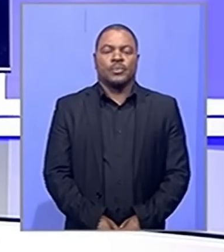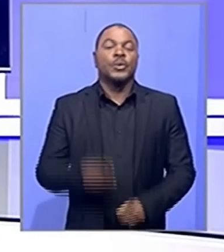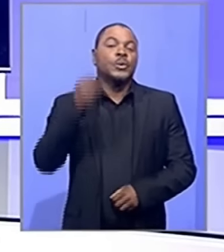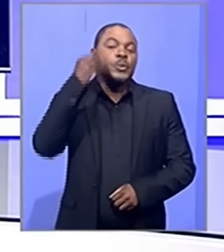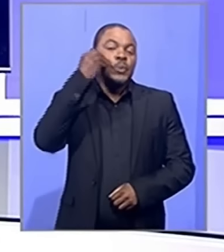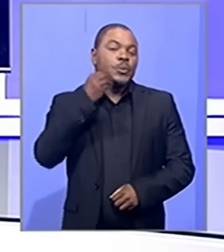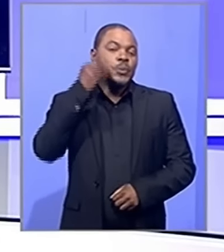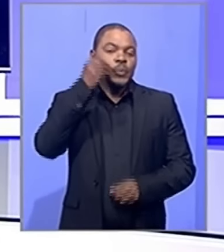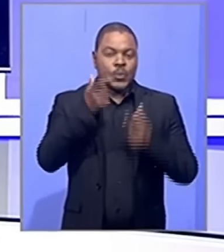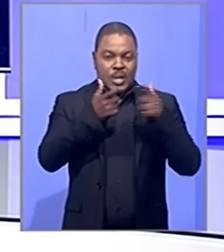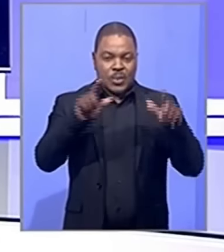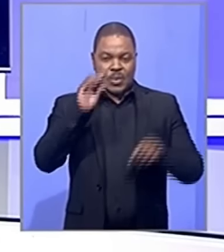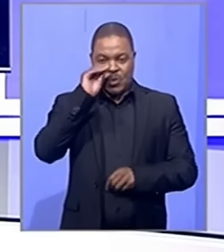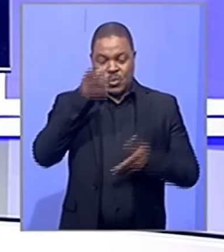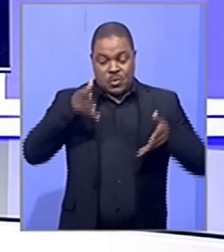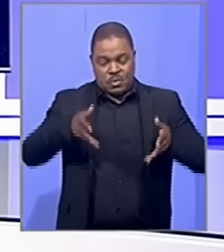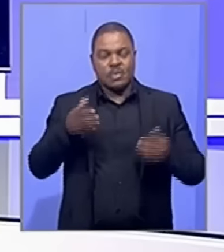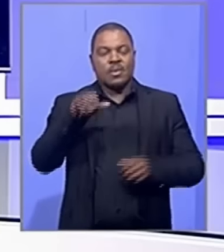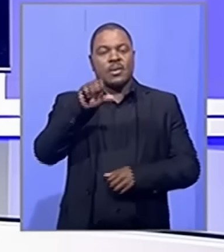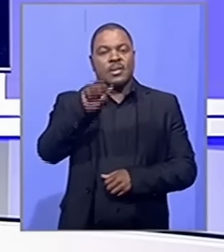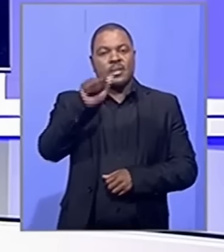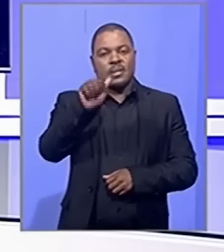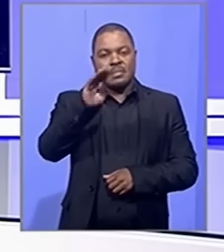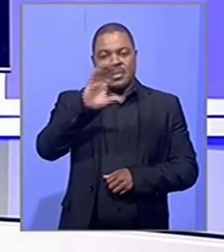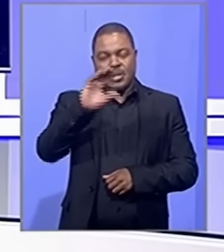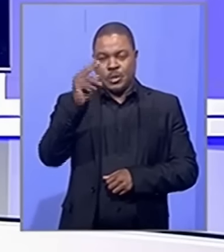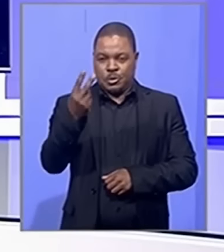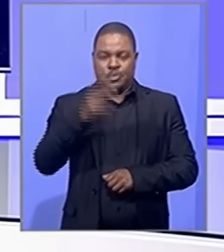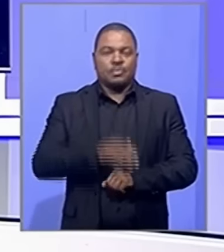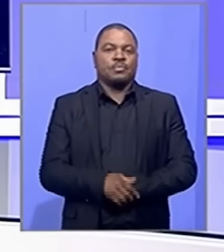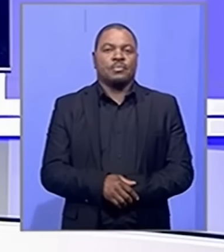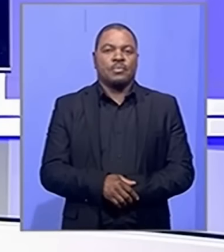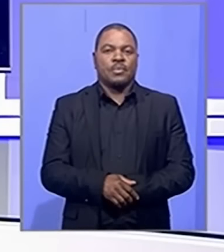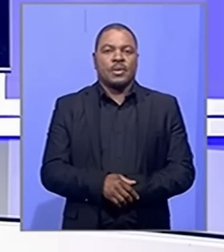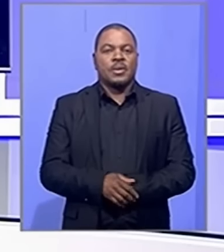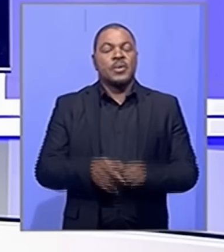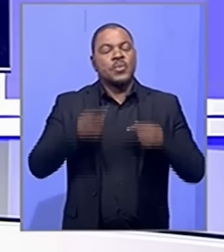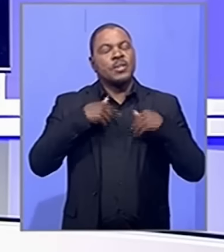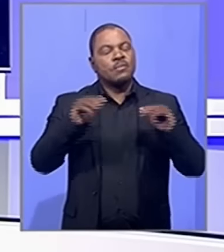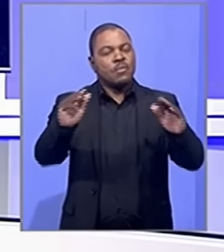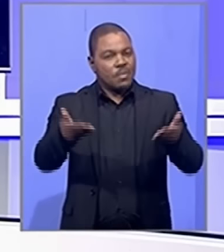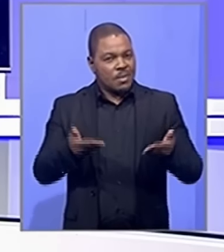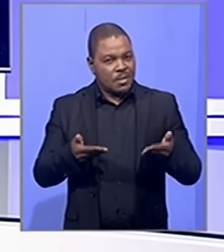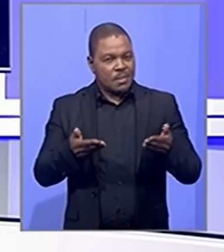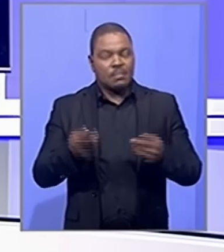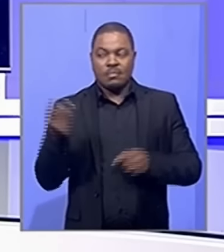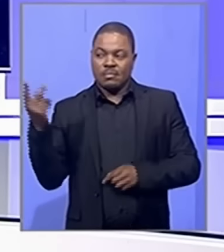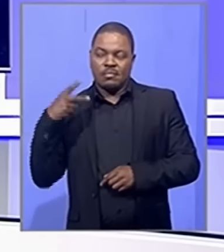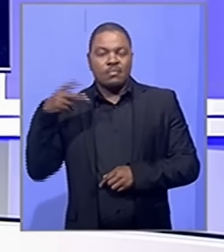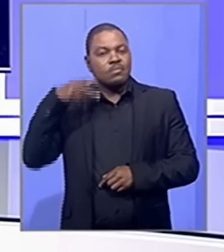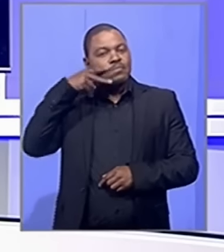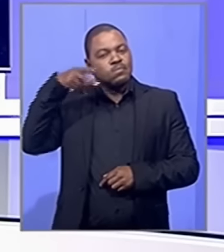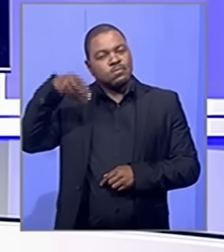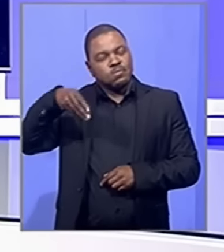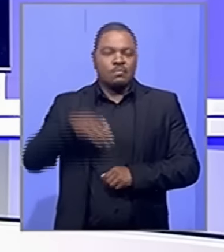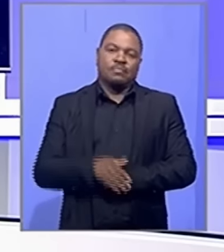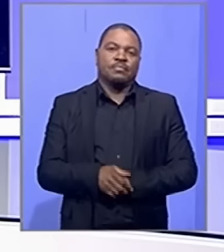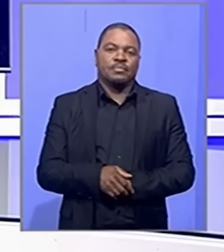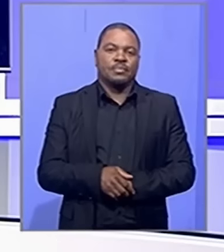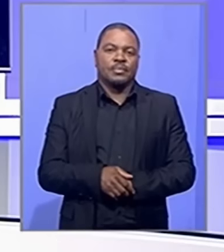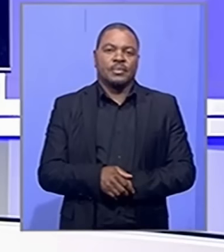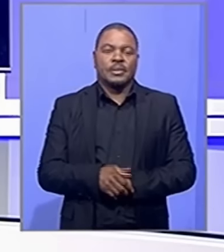Ditaba ka puo ya Sesotho kanaleng ya bobedi ya Lekgotla la Kgaso la Afrika Borwa. Moire o amohela ha re tsamaya mmoho le Augustine